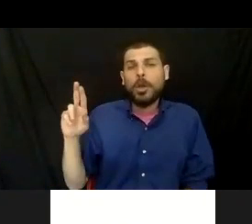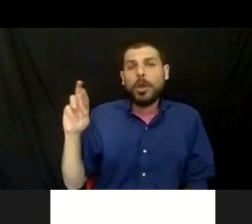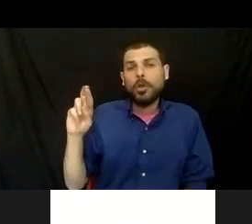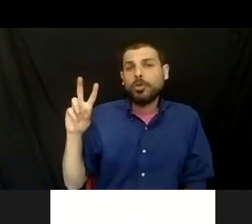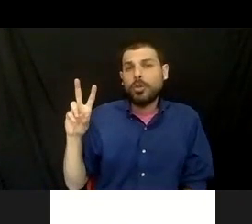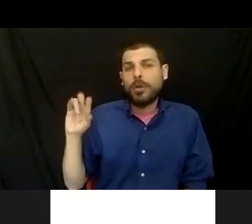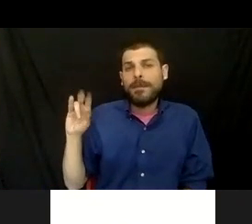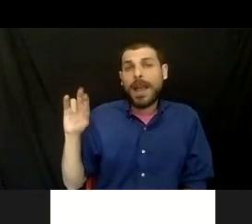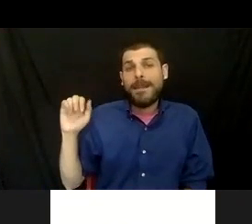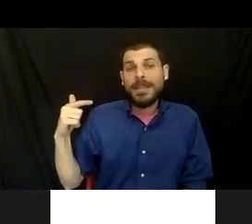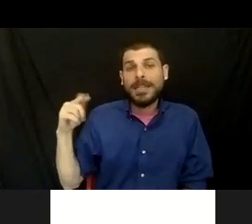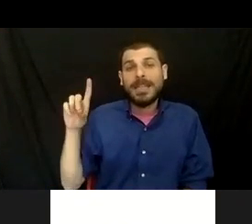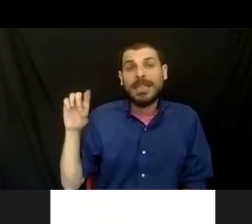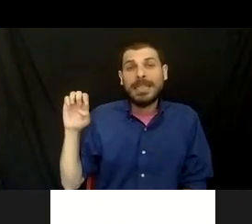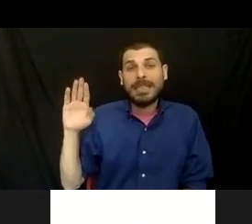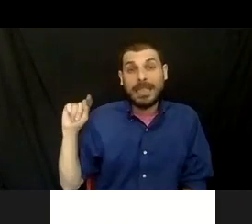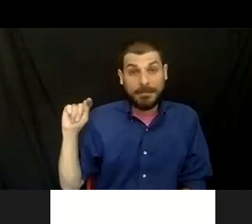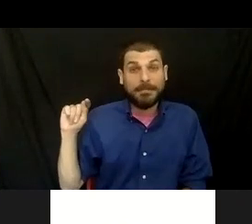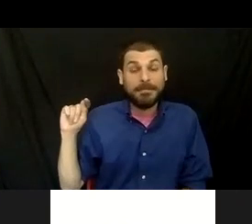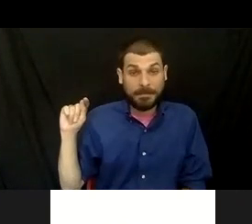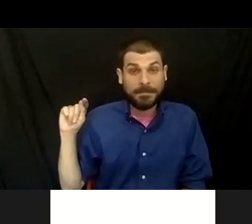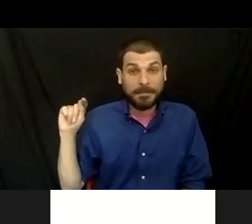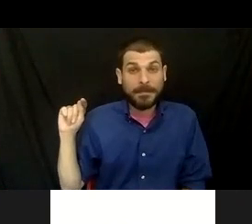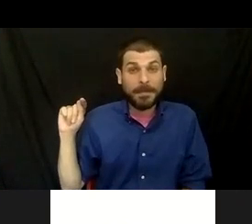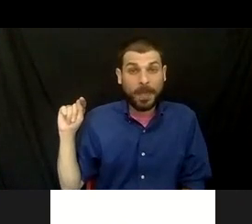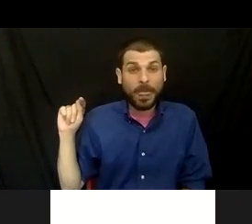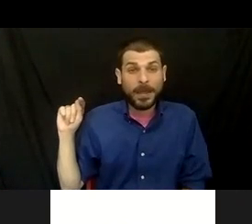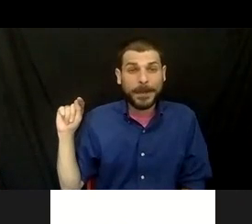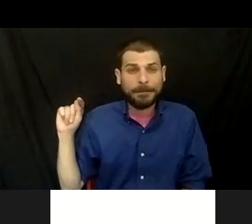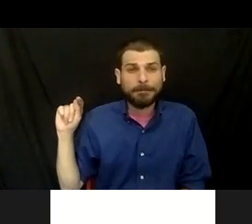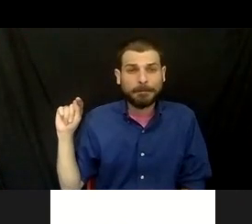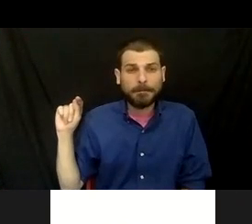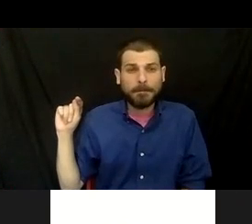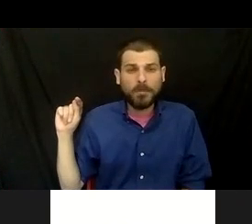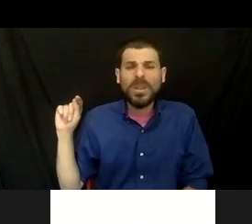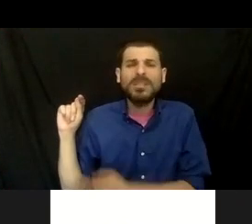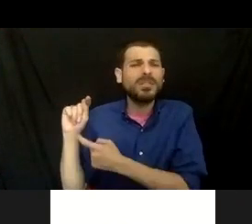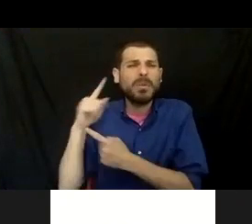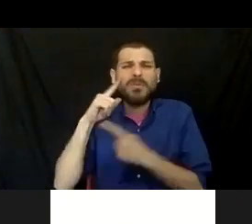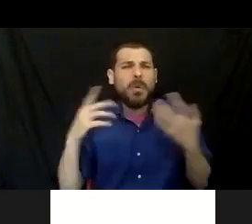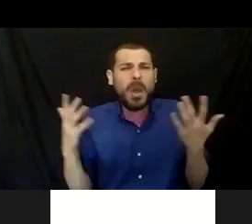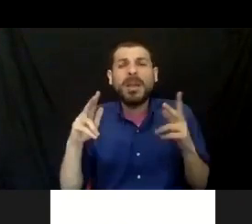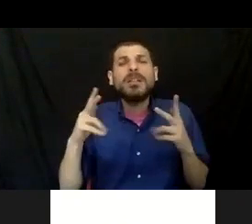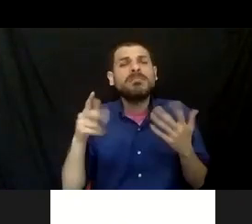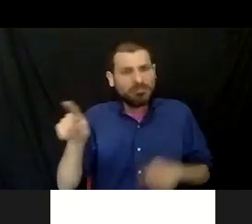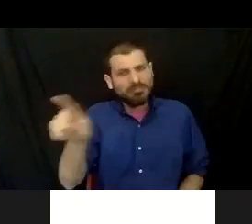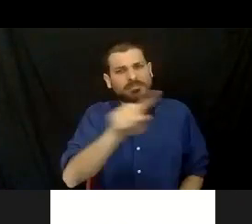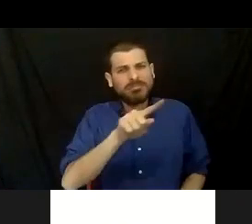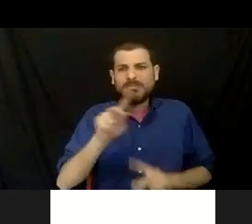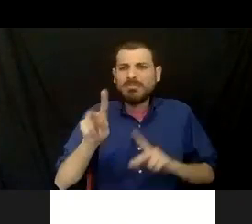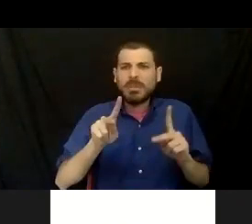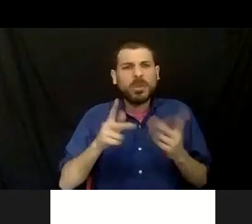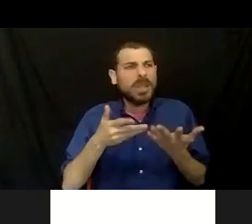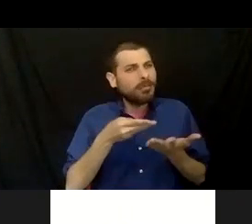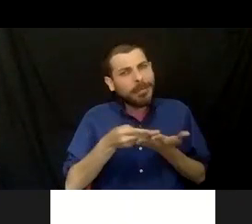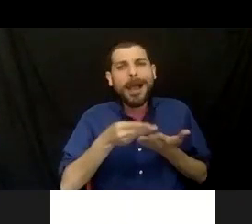the link to that. And Surviving Debt is for consumers, and it explains the steps that families,